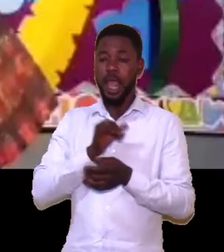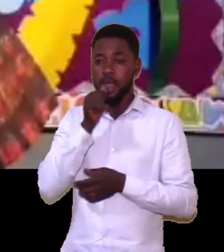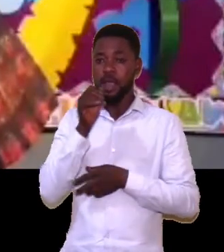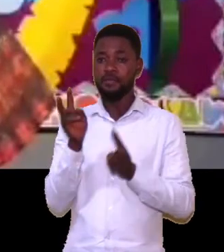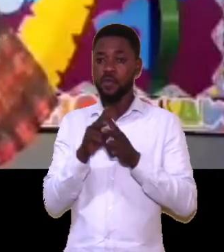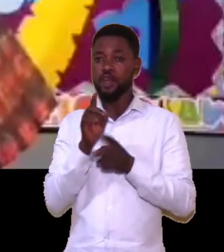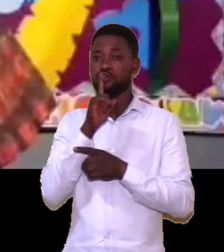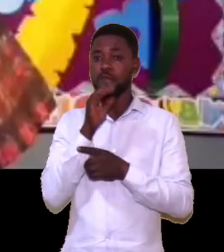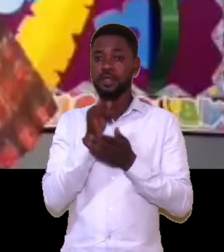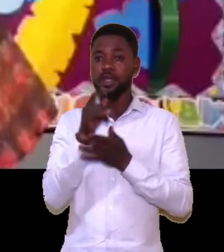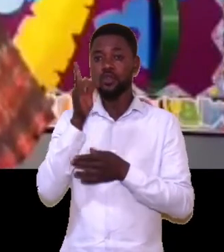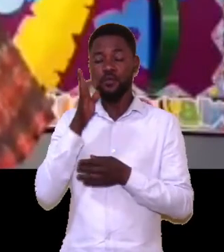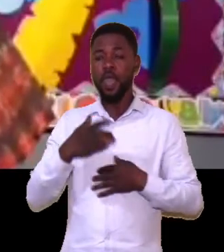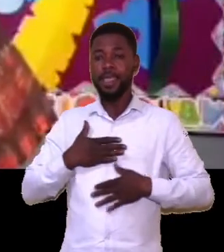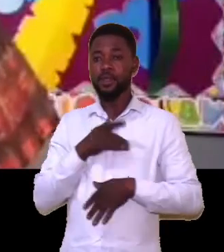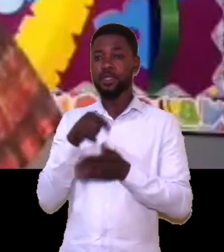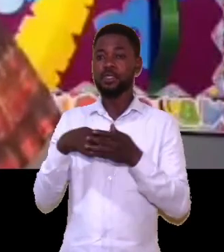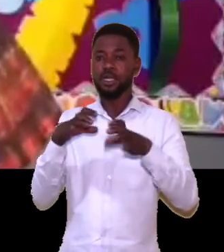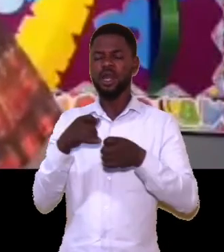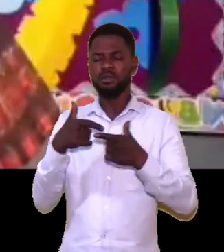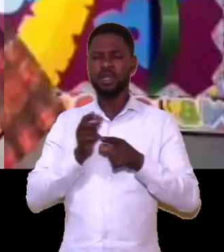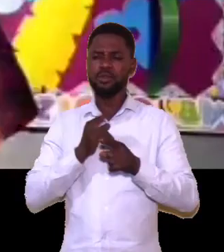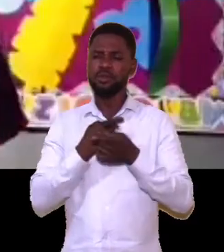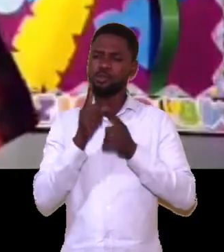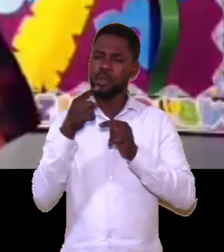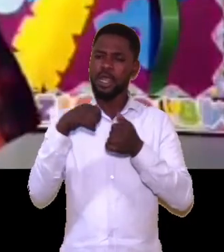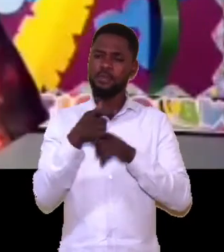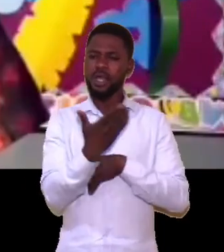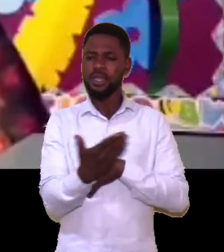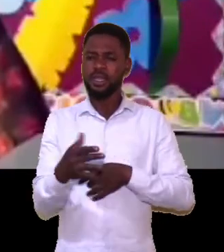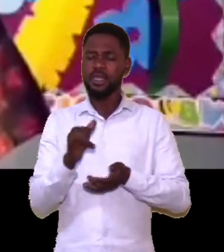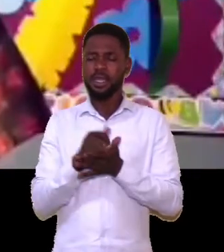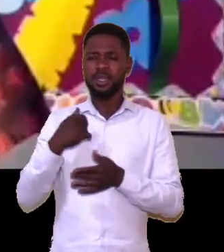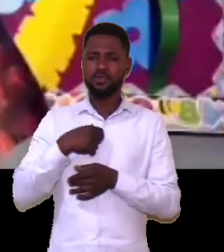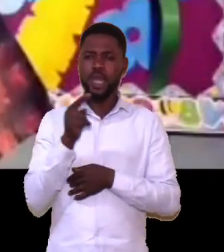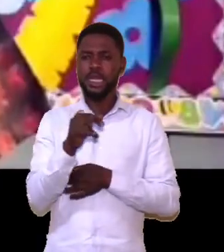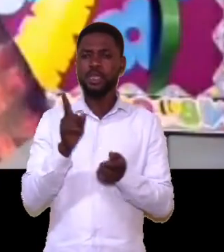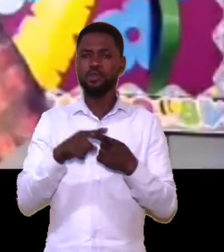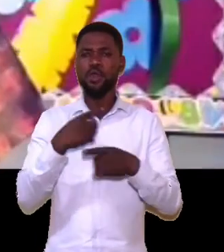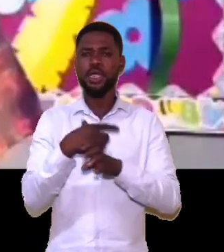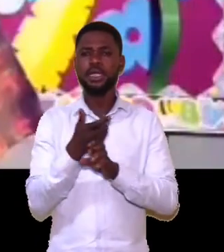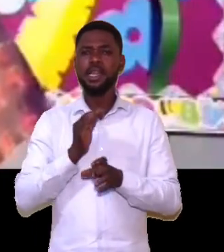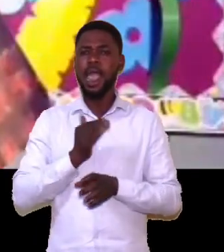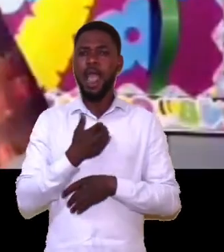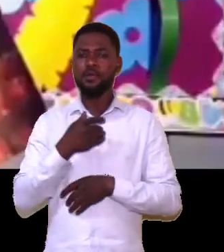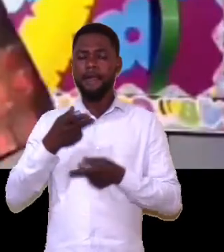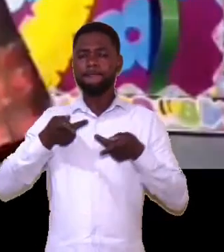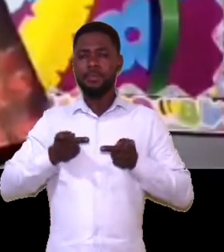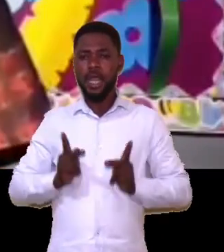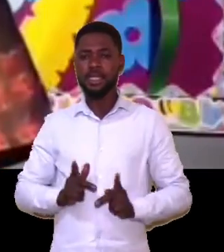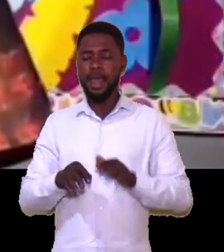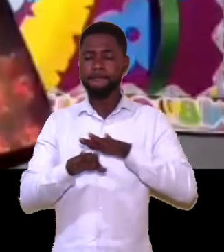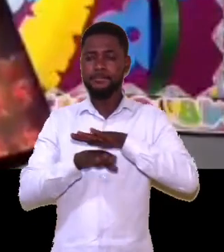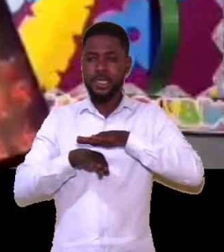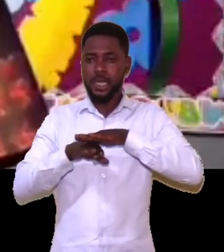again. I'm very sure that you will enjoy this class. So let's talk about all the materials we need to create our